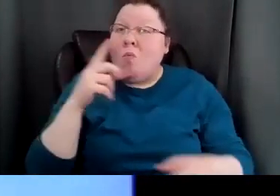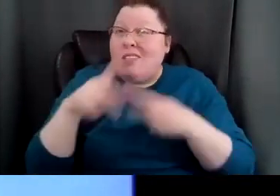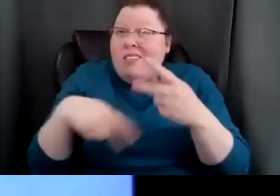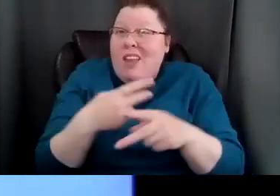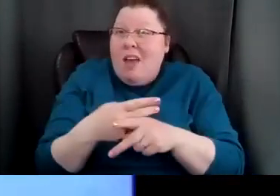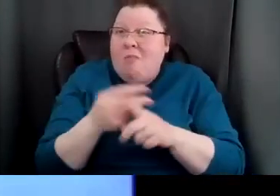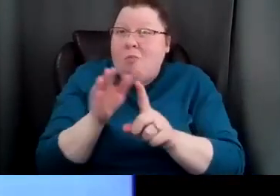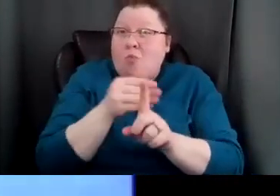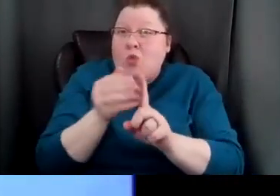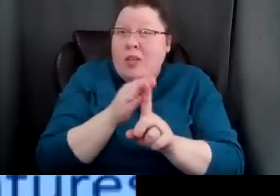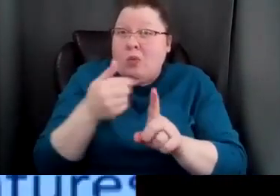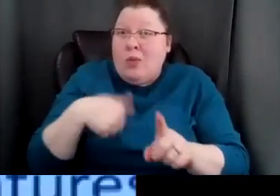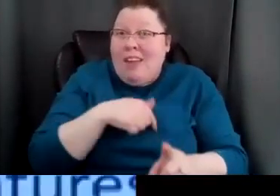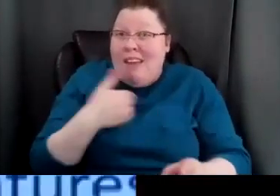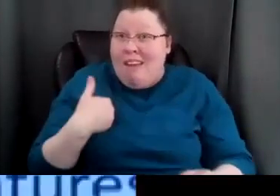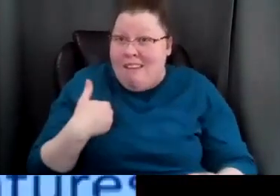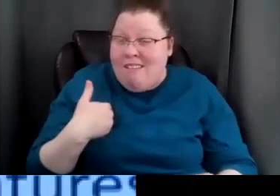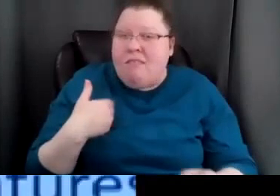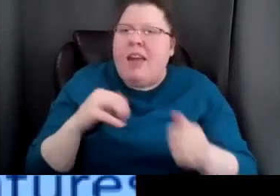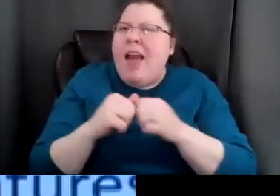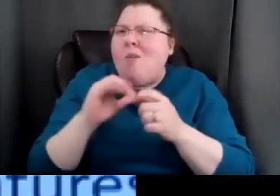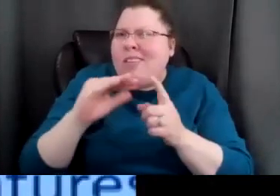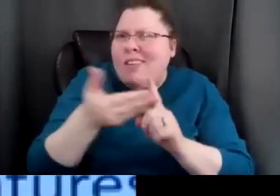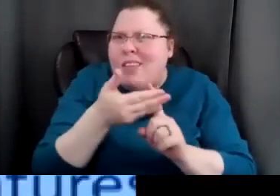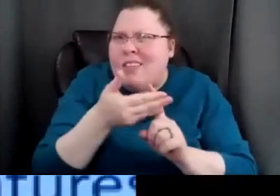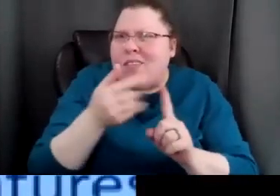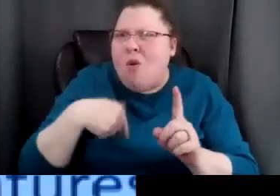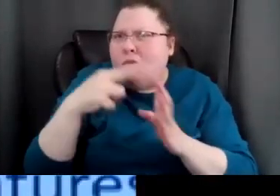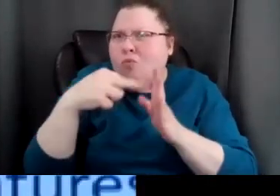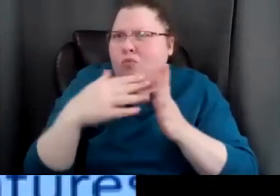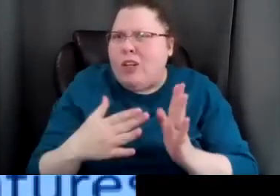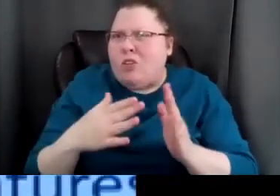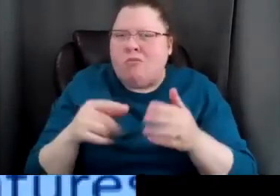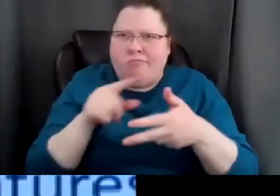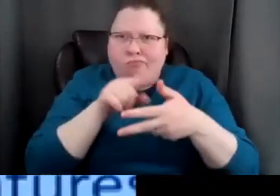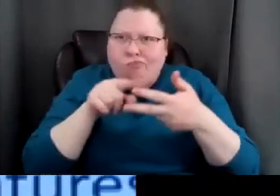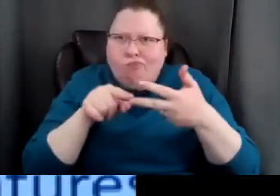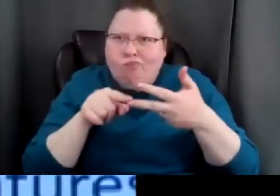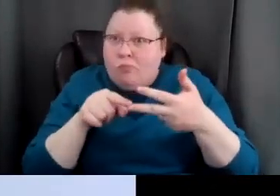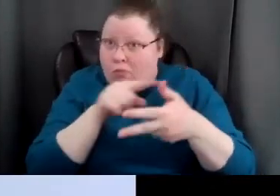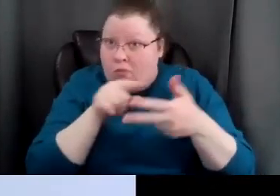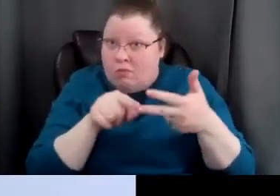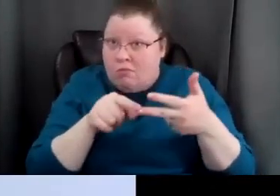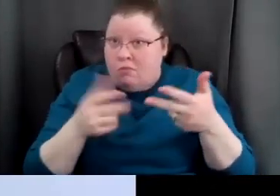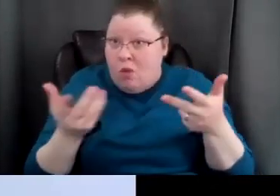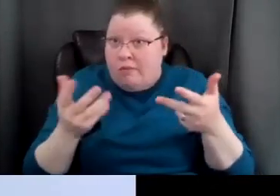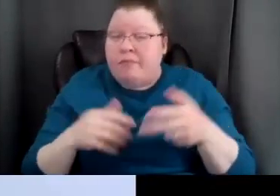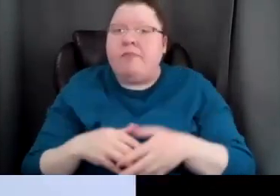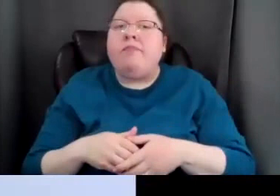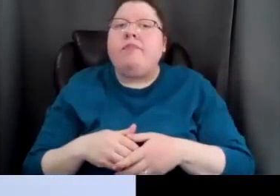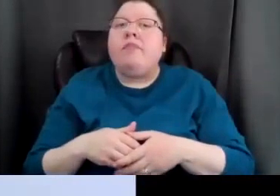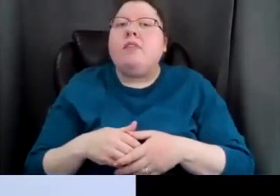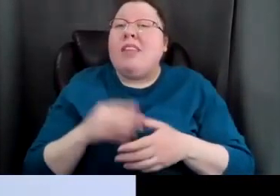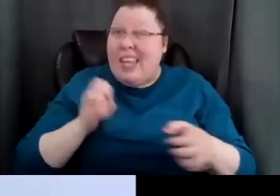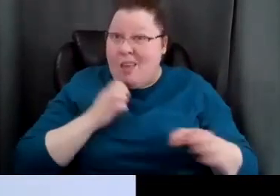types of persuasion do we have? How are we going to convince our readers to do one of those three things? One is we can make